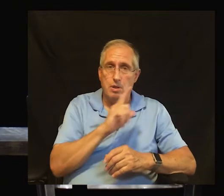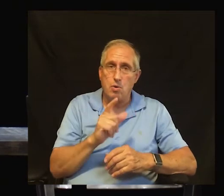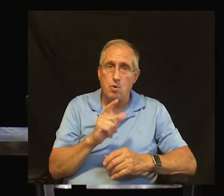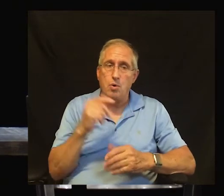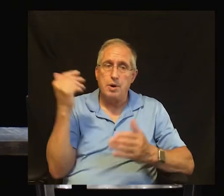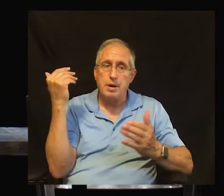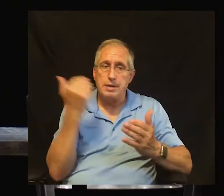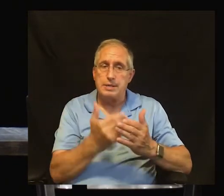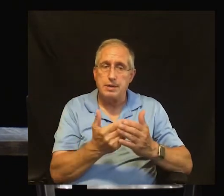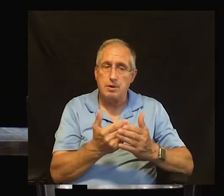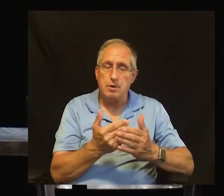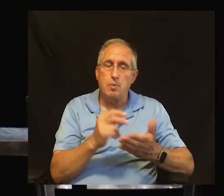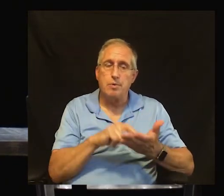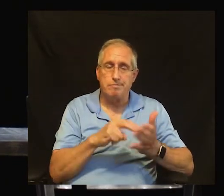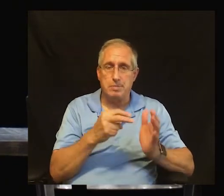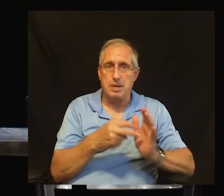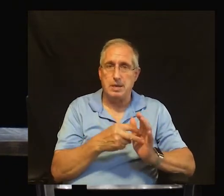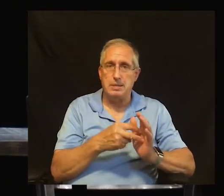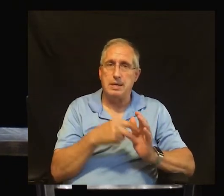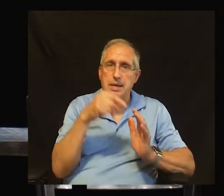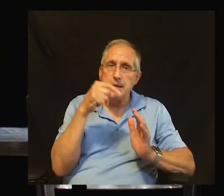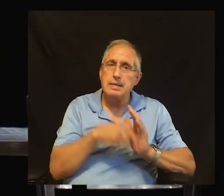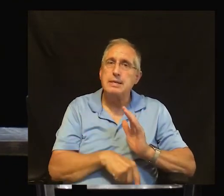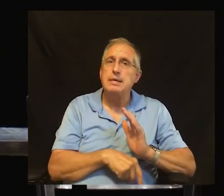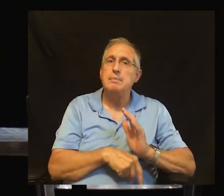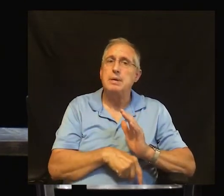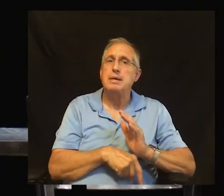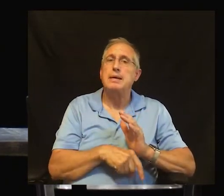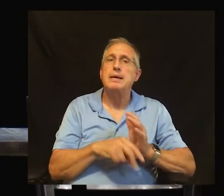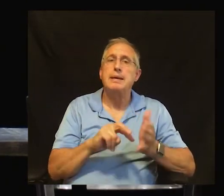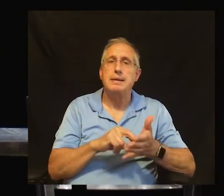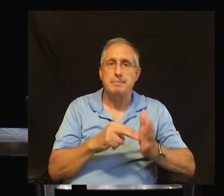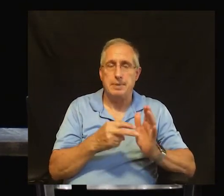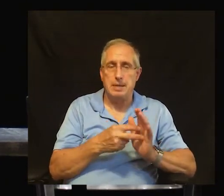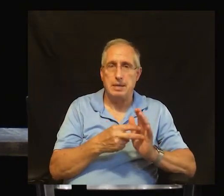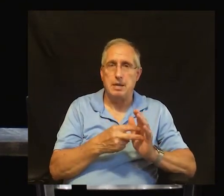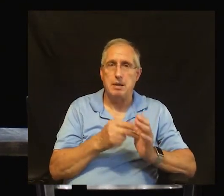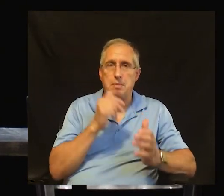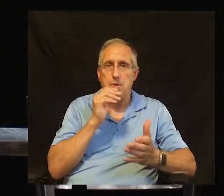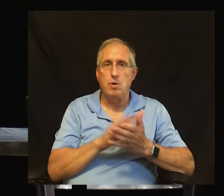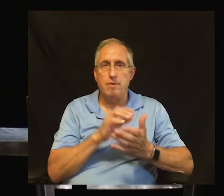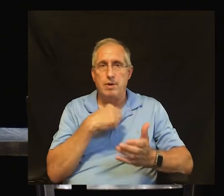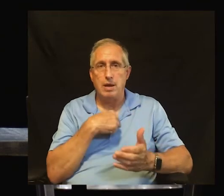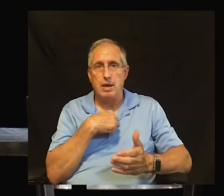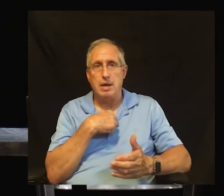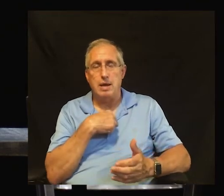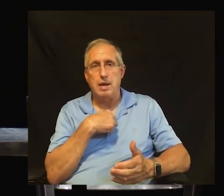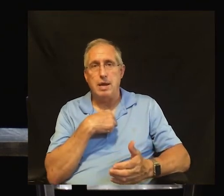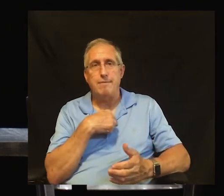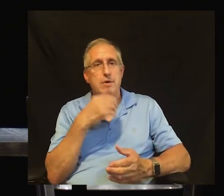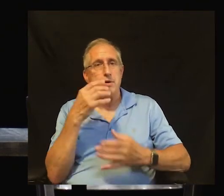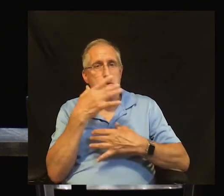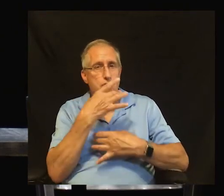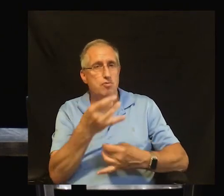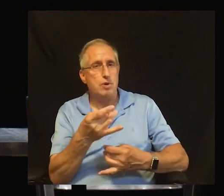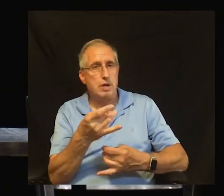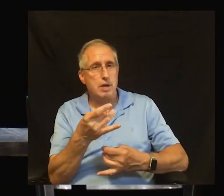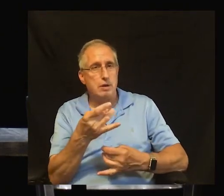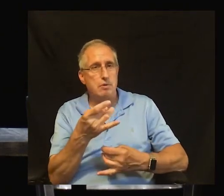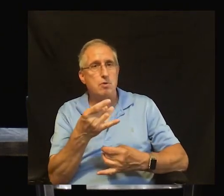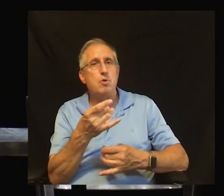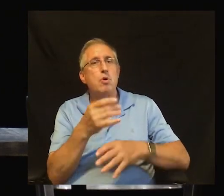the Lord is near means in a deep, deep way. My wife, Nicole, and I have this little